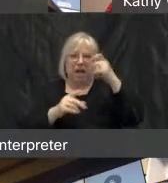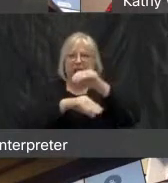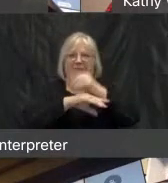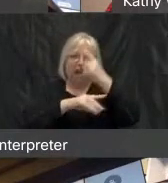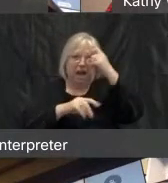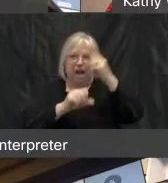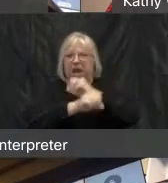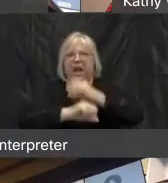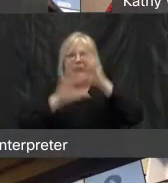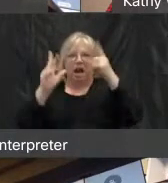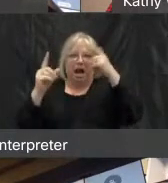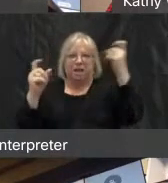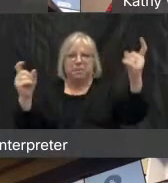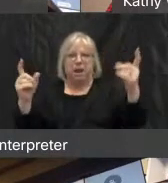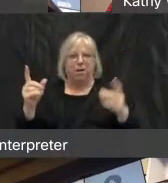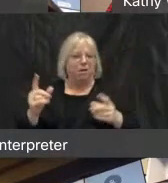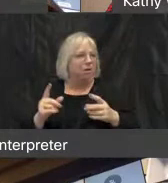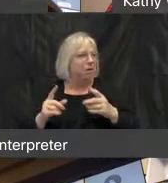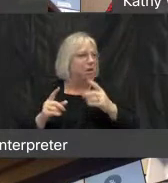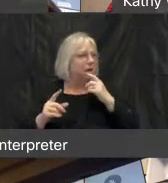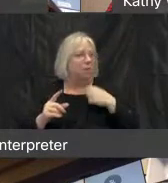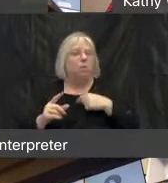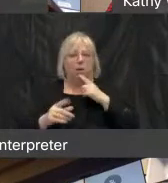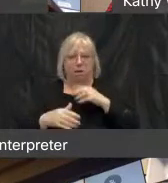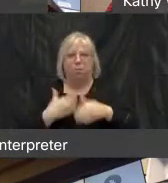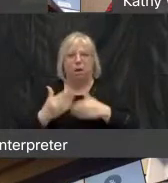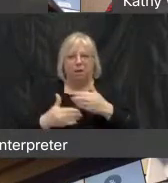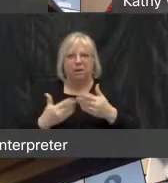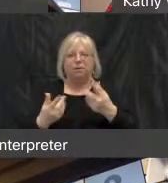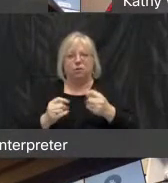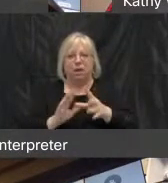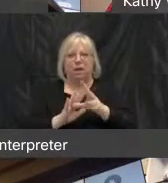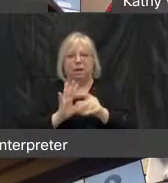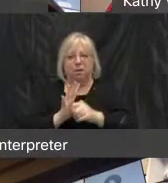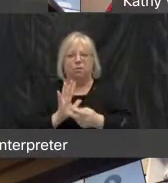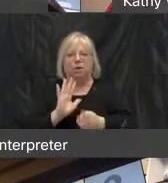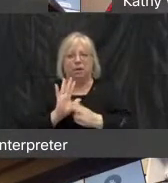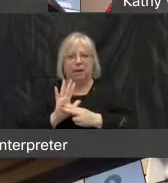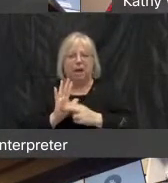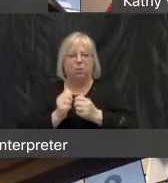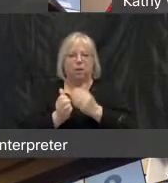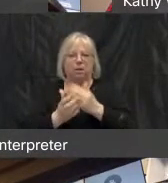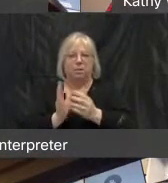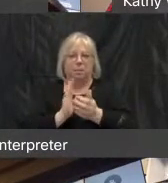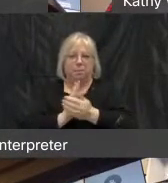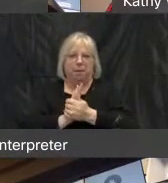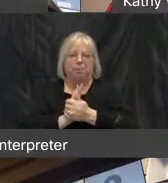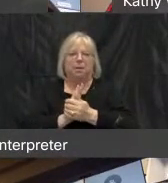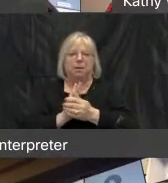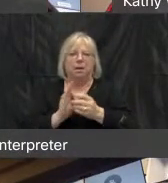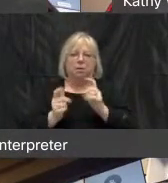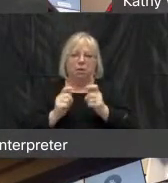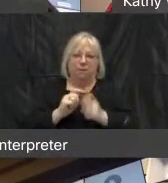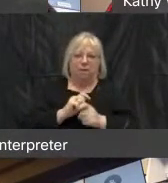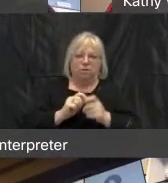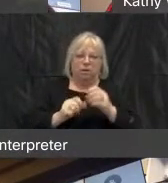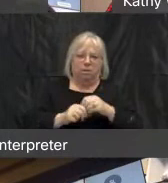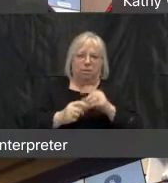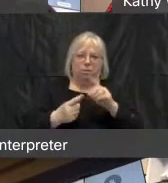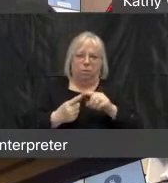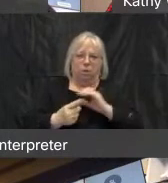and we are in the process trying to get the contract signed for some amendments and revisions to our system.